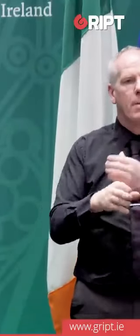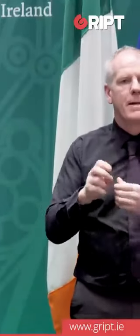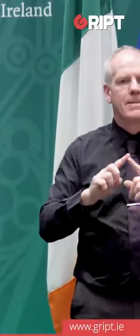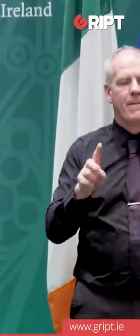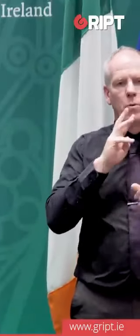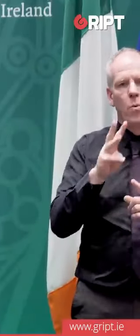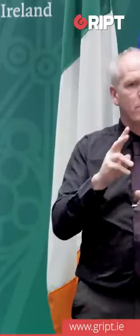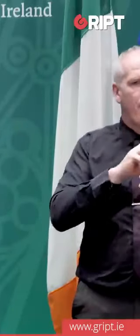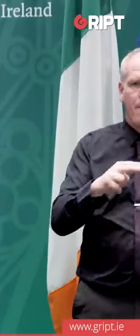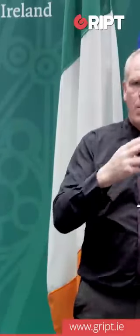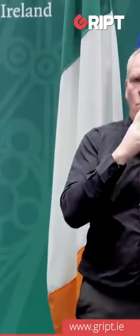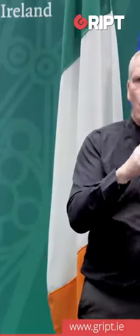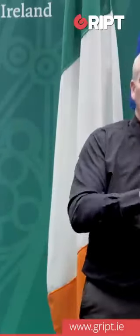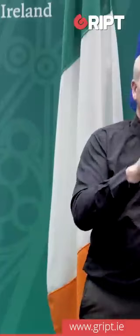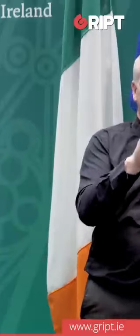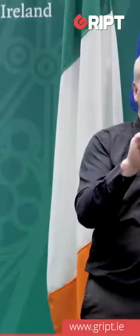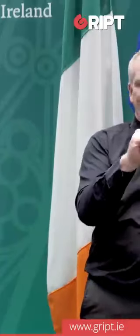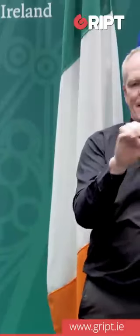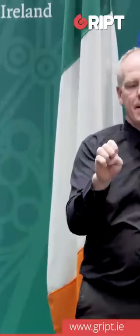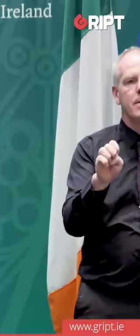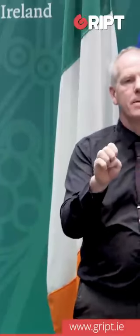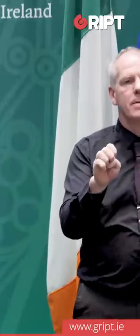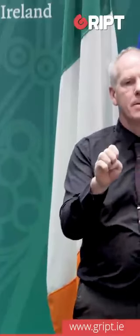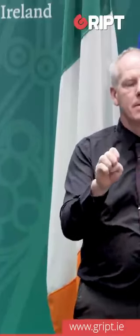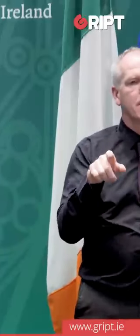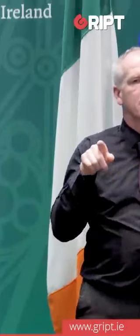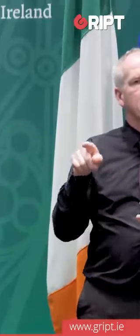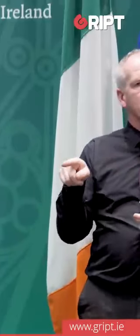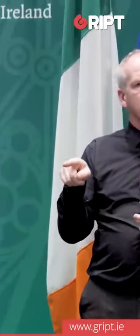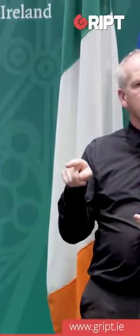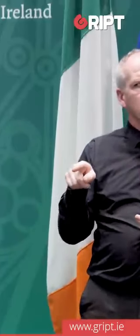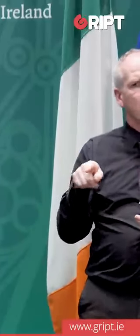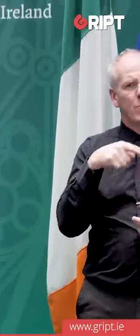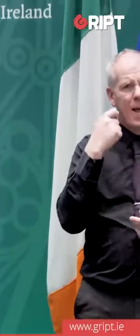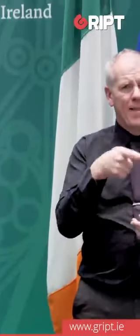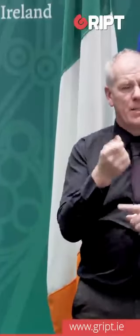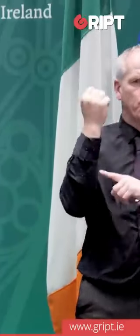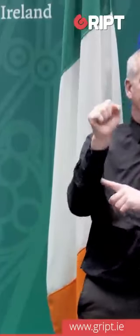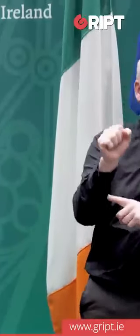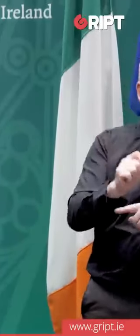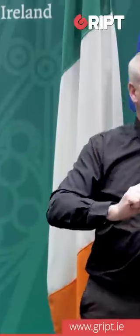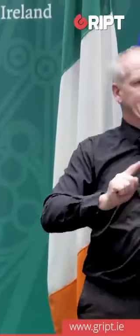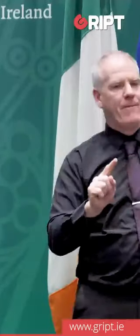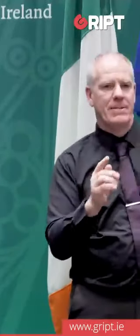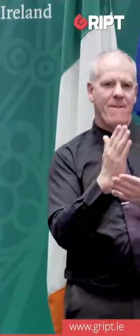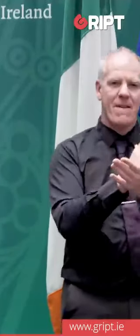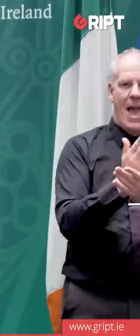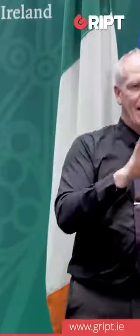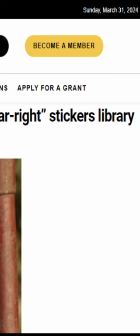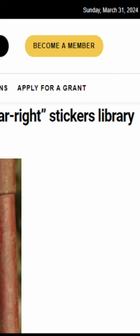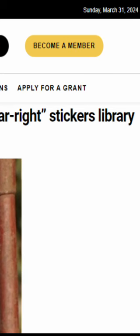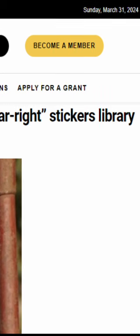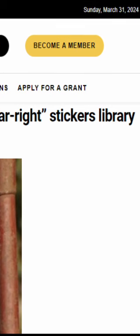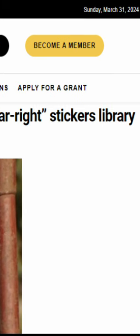a different word other than hate. And the sky has not fallen down. Well, Helen, maybe I don't want to be like the rest of Europe. Maybe I don't want to